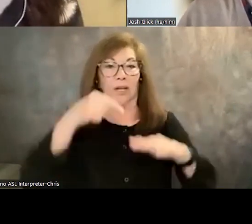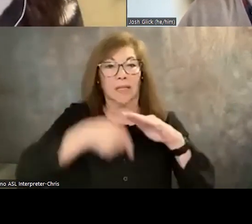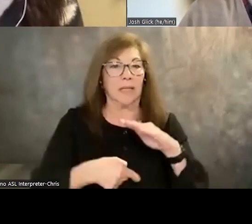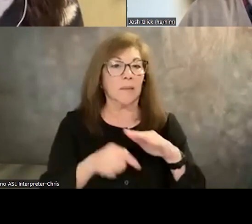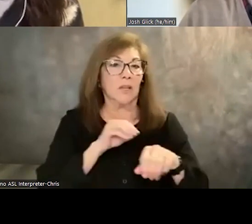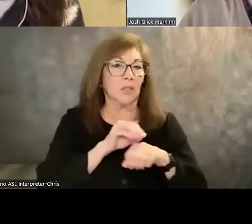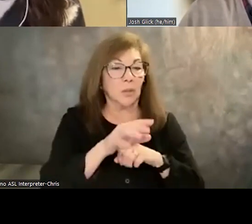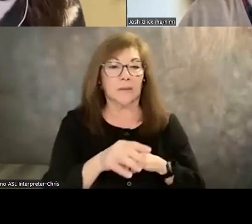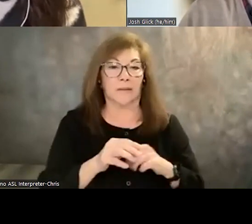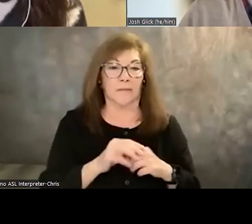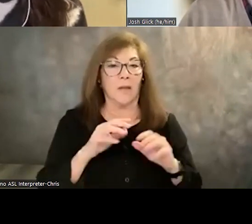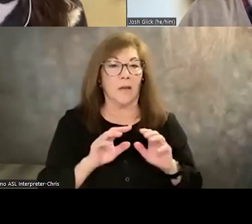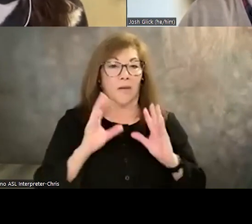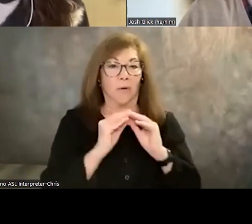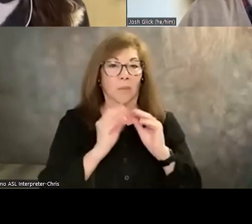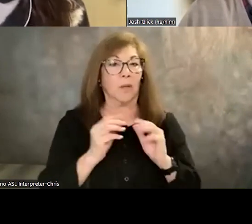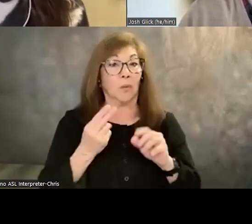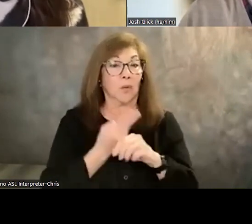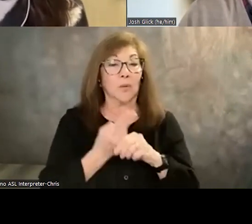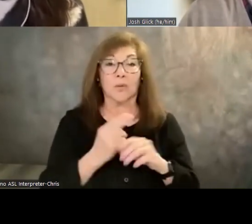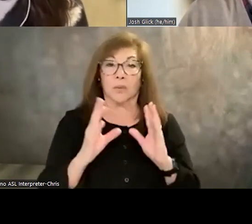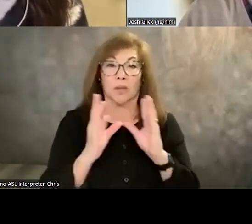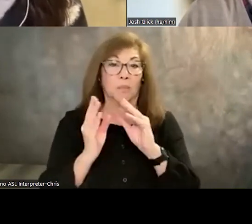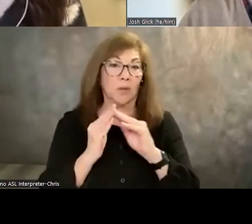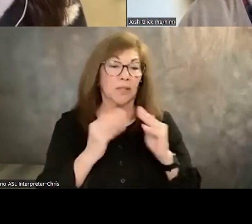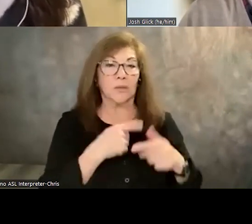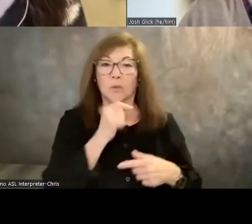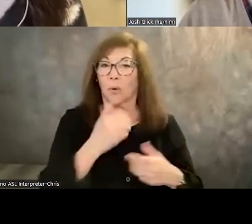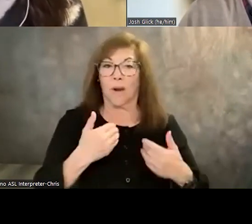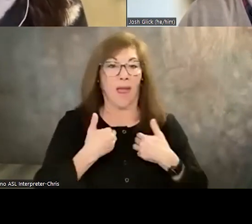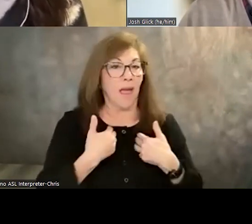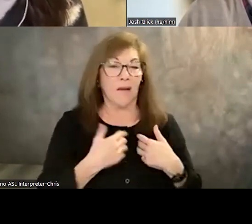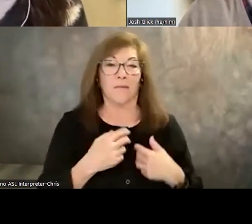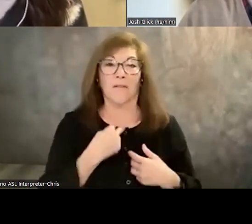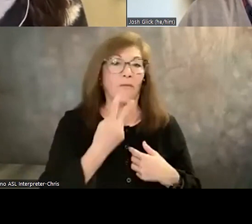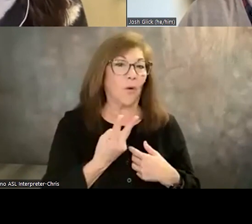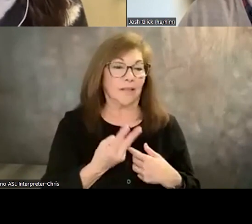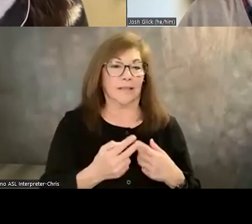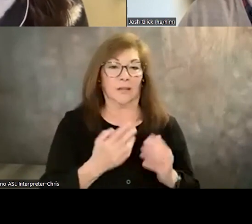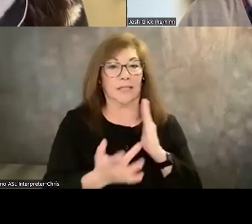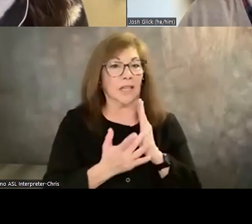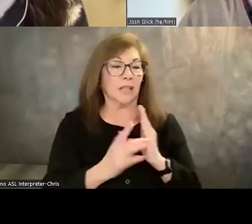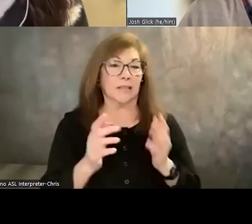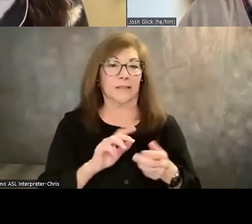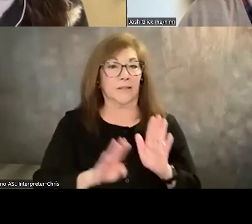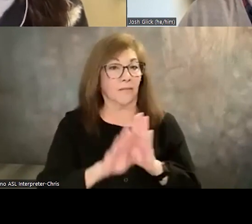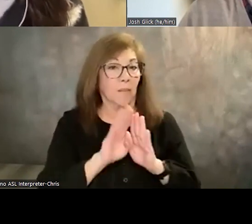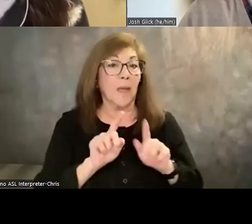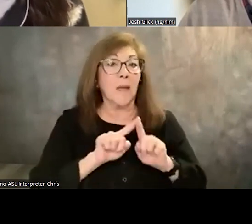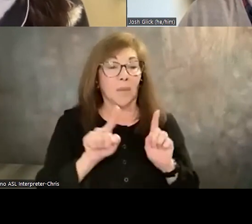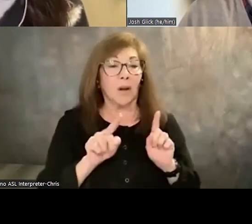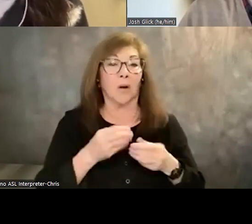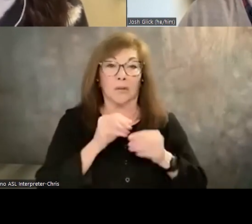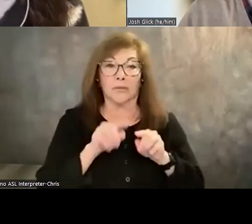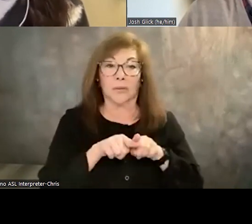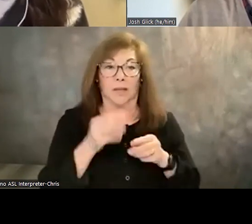consultative work we do with communities that oftentimes do not have a voice on how technology gets shaped, and then try to get that